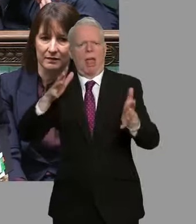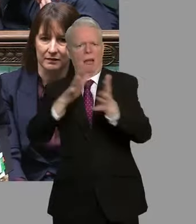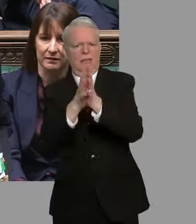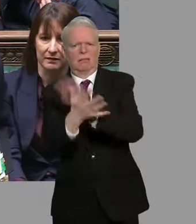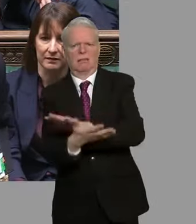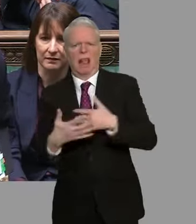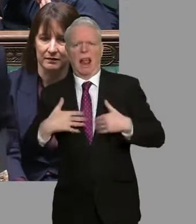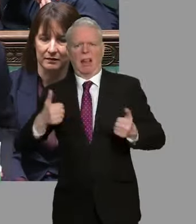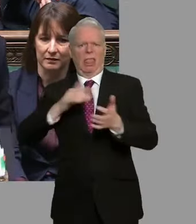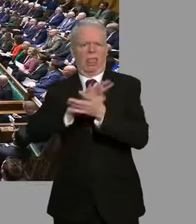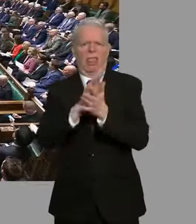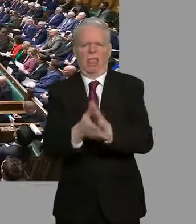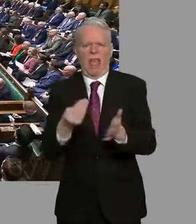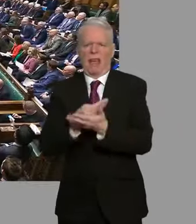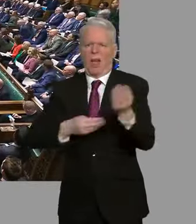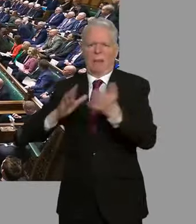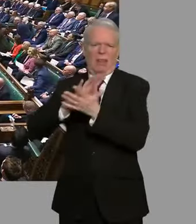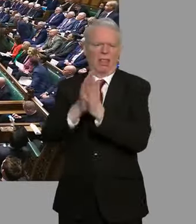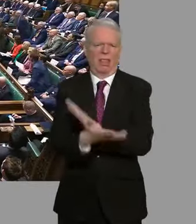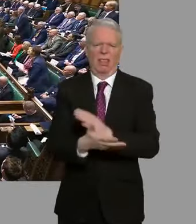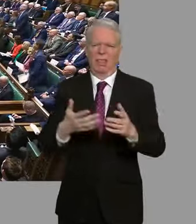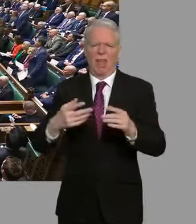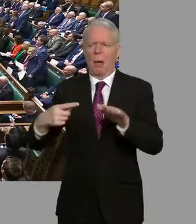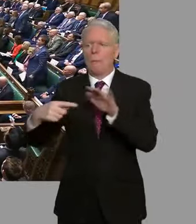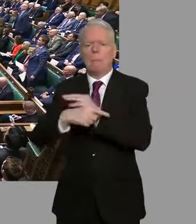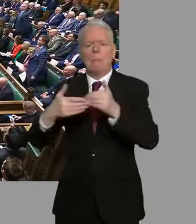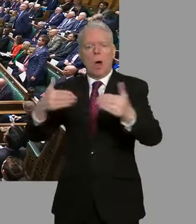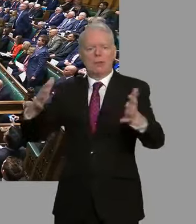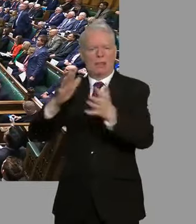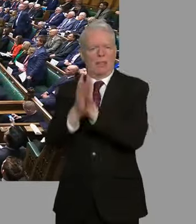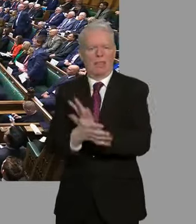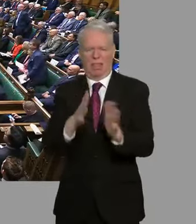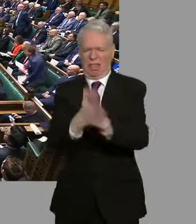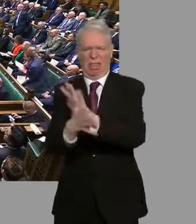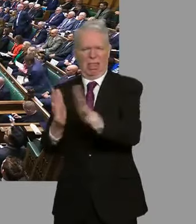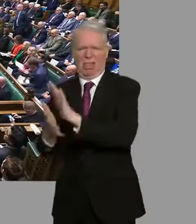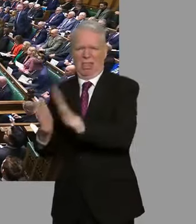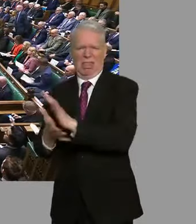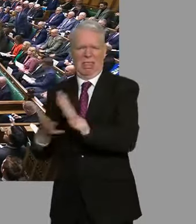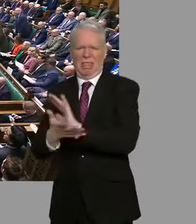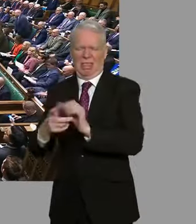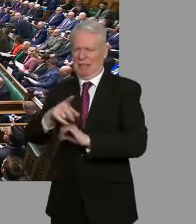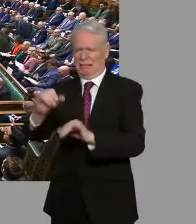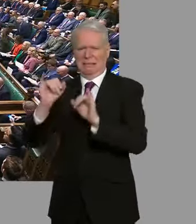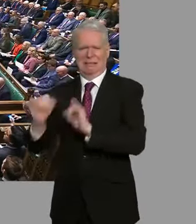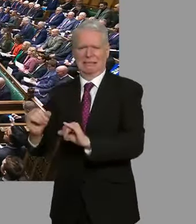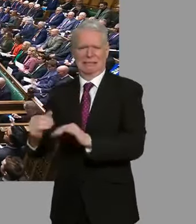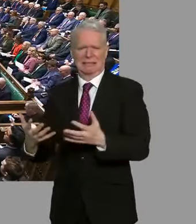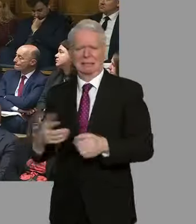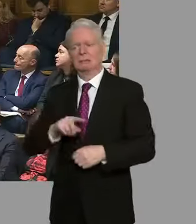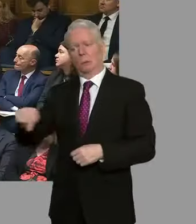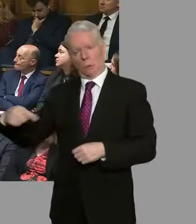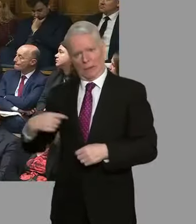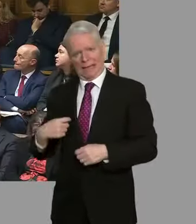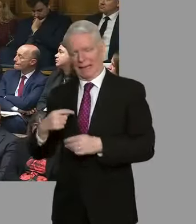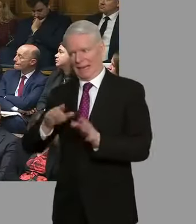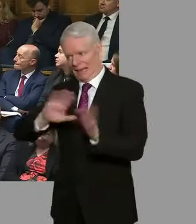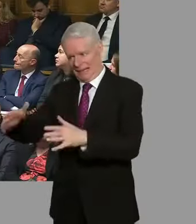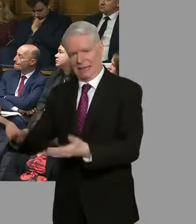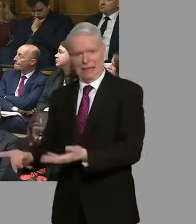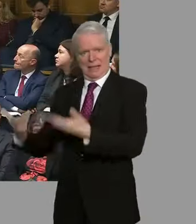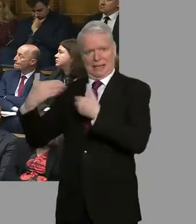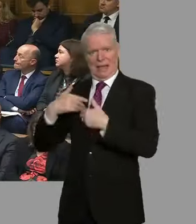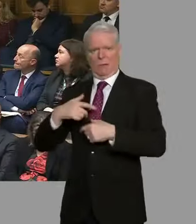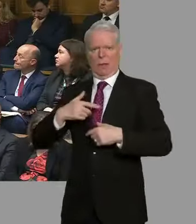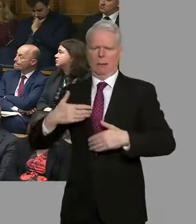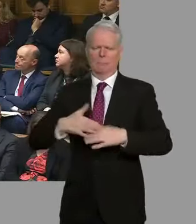control. We'll encourage investment. Christine Sullivan. Thank you, Mr. Speaker. Dental deserts mean that